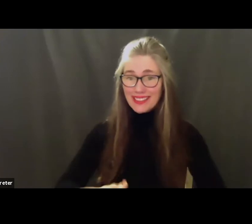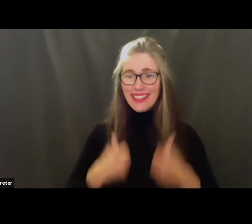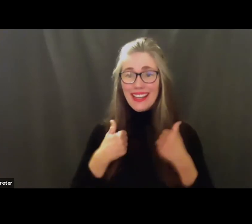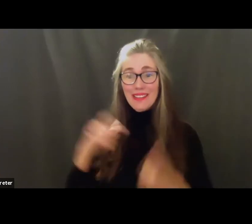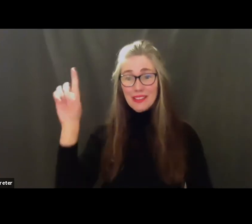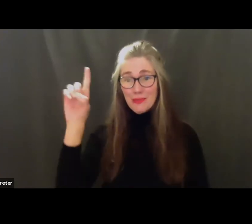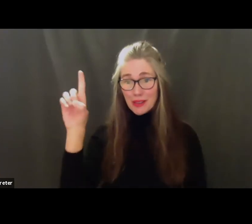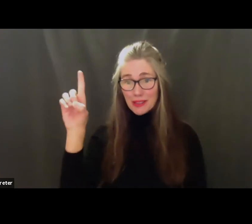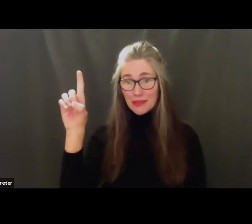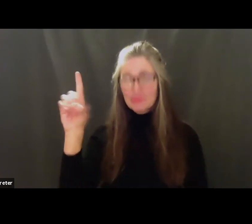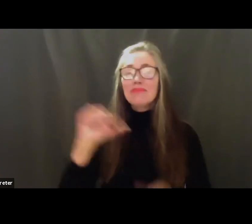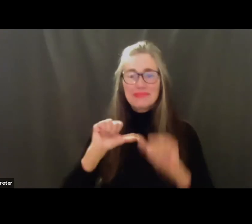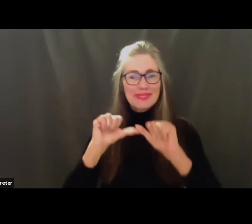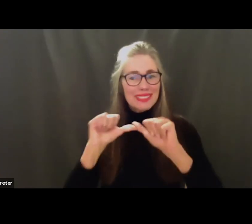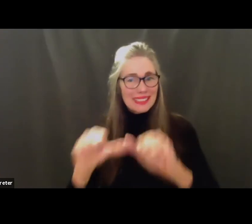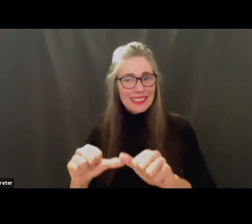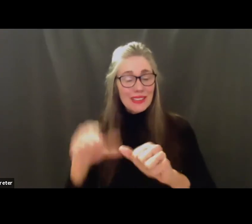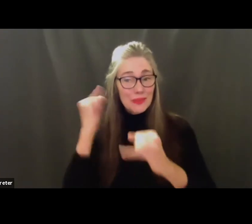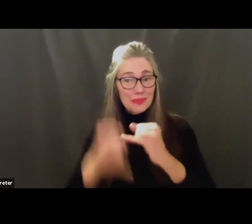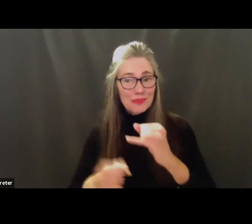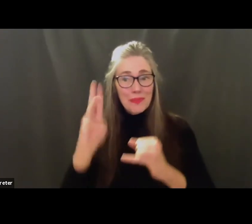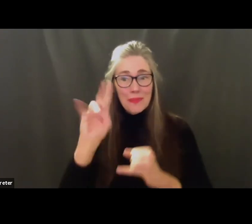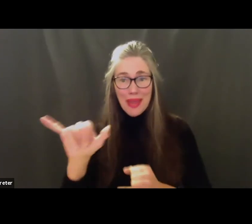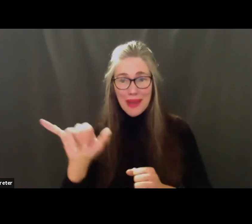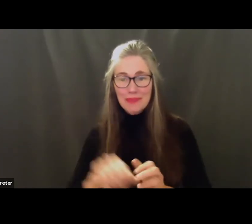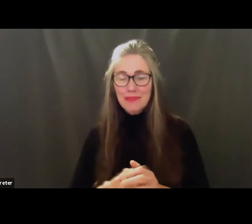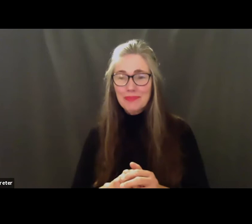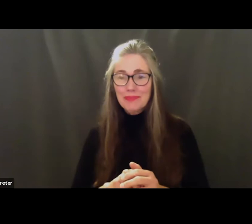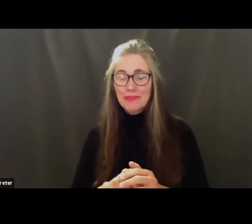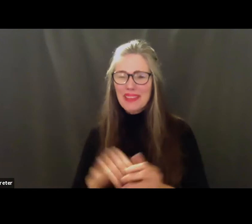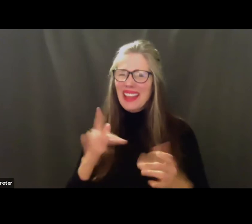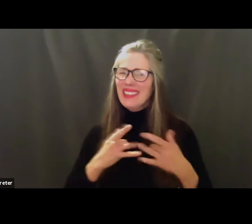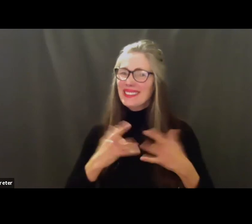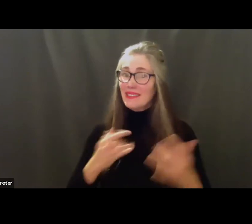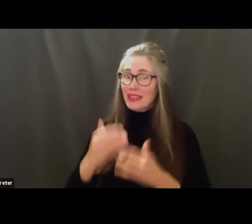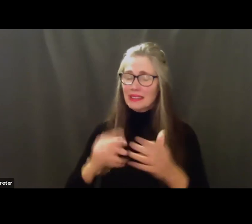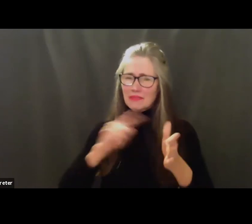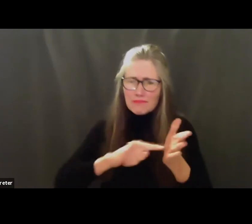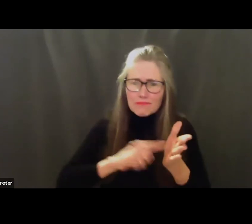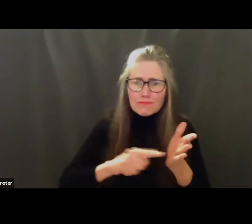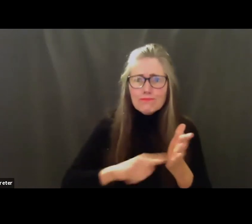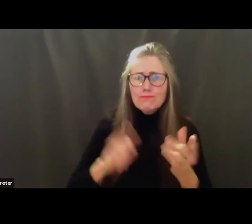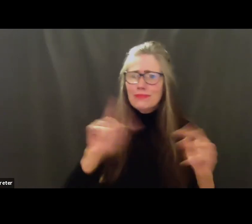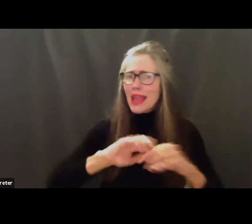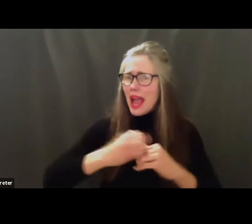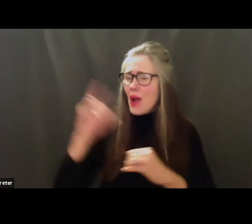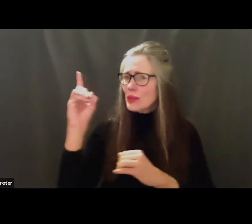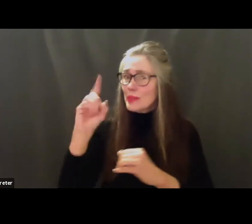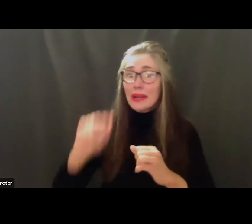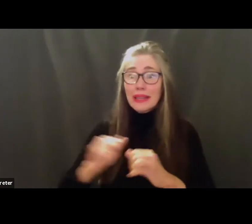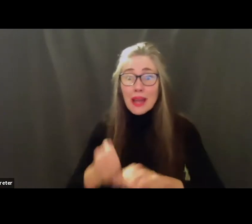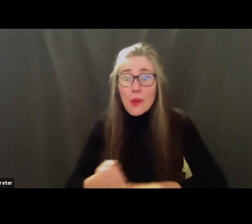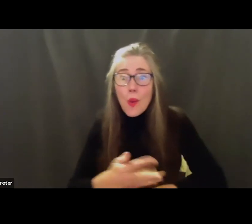Democracy, which will continue through May. The series explores the conditions under which democracy can